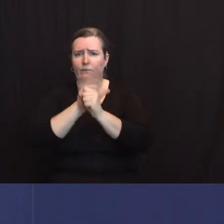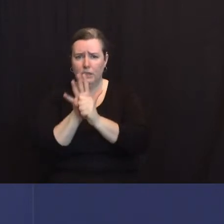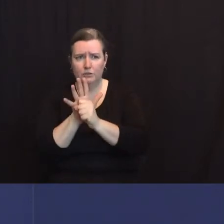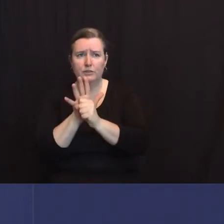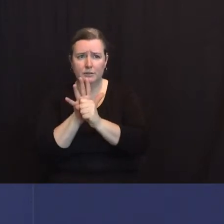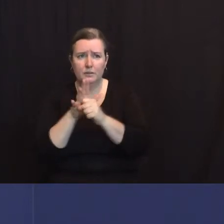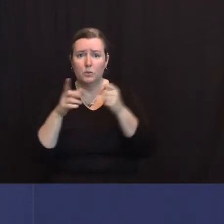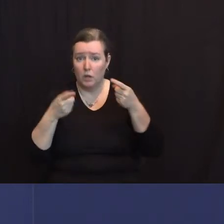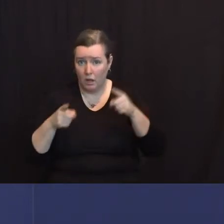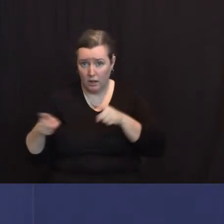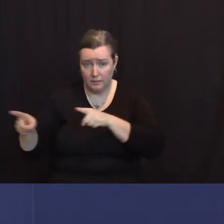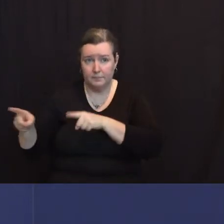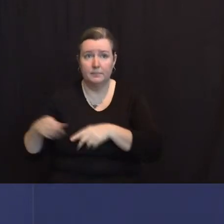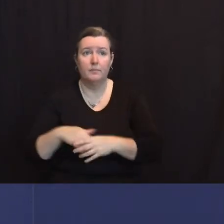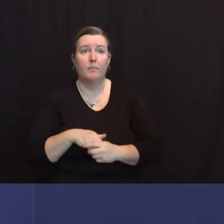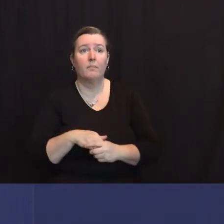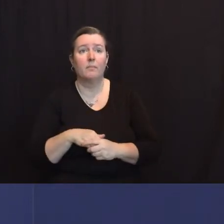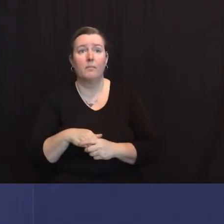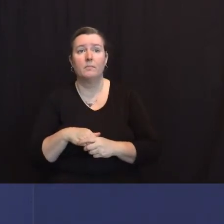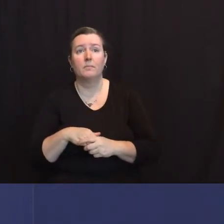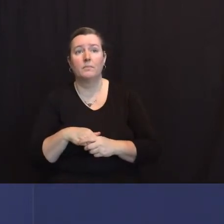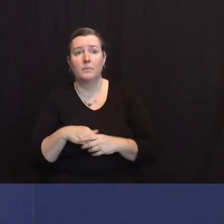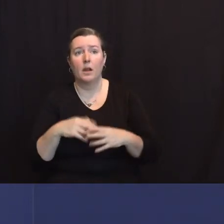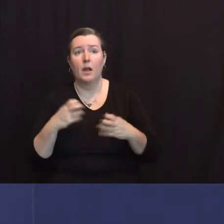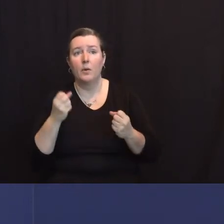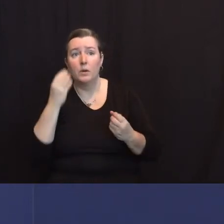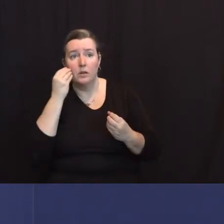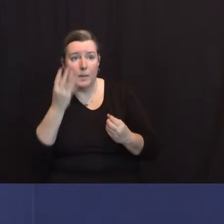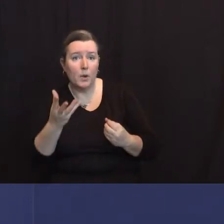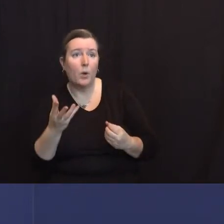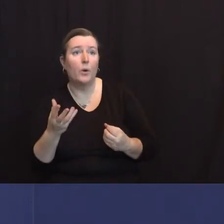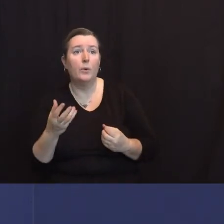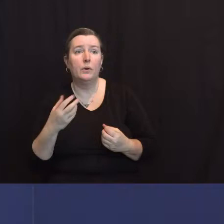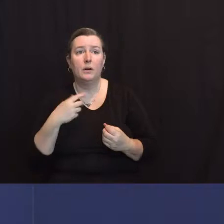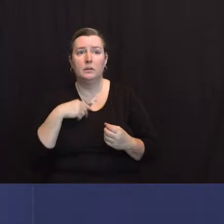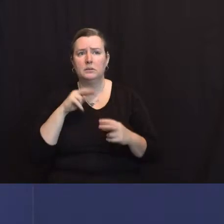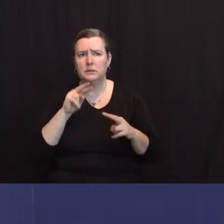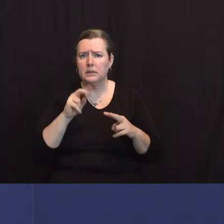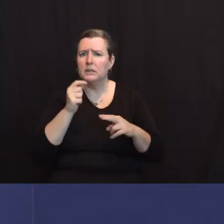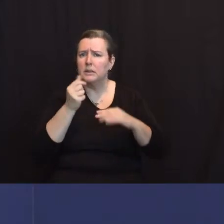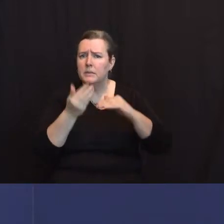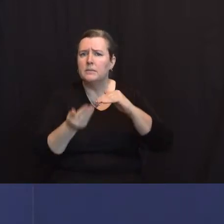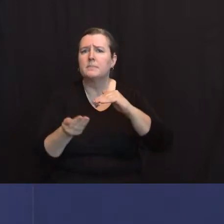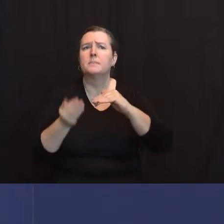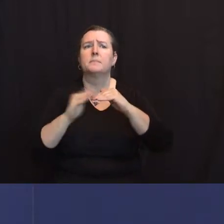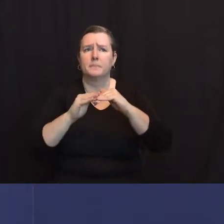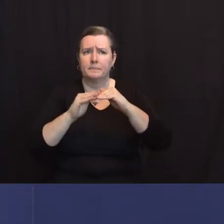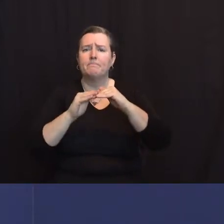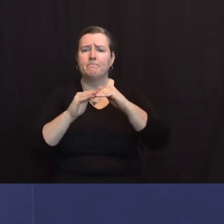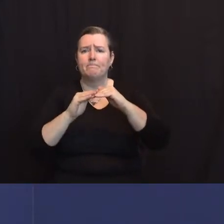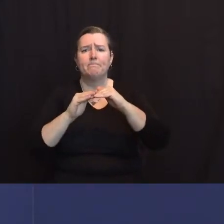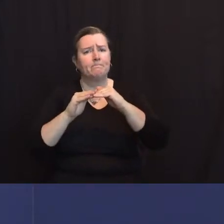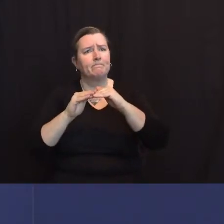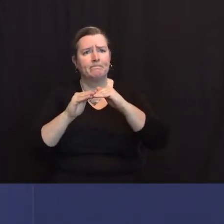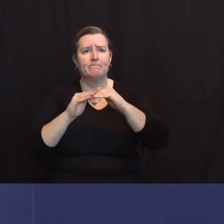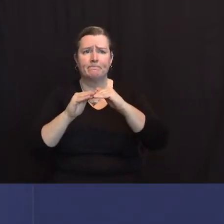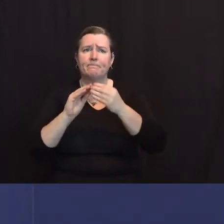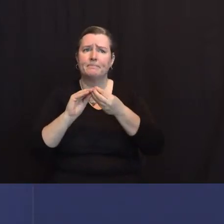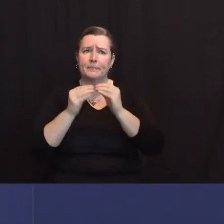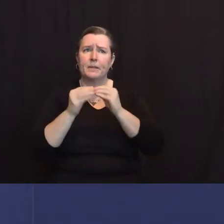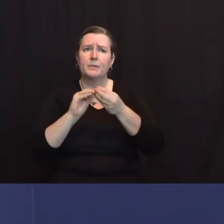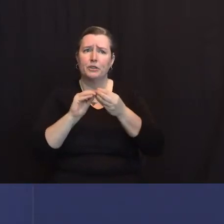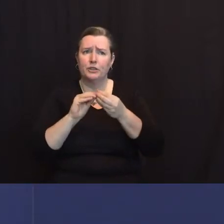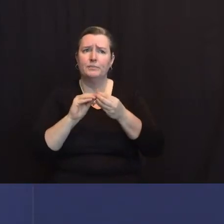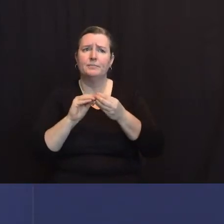remiss if I did not share with you that we are seeing a slight uptick in cases. Tomorrow's surveillance, what we call the